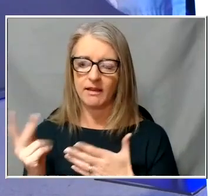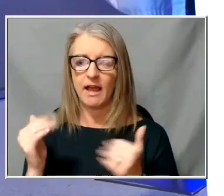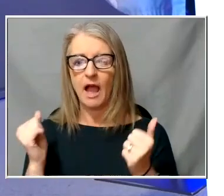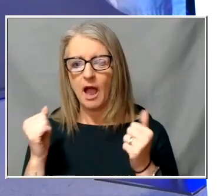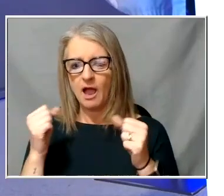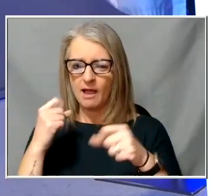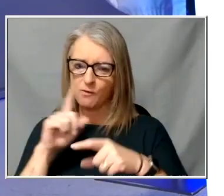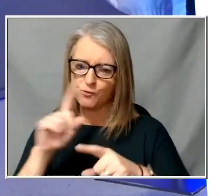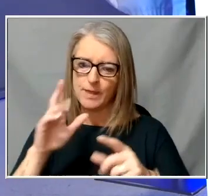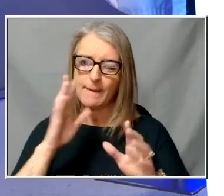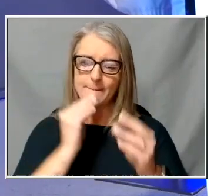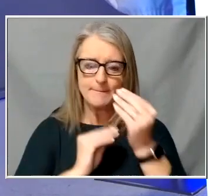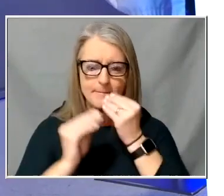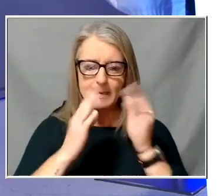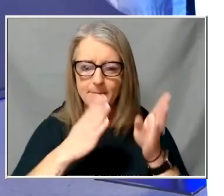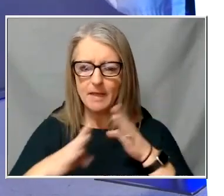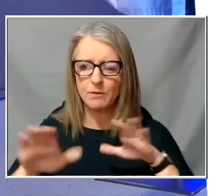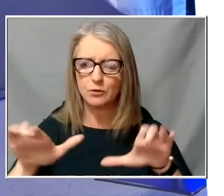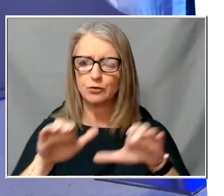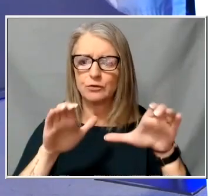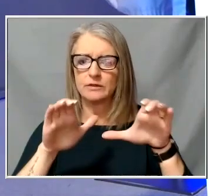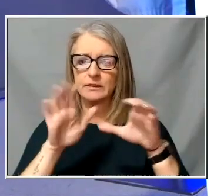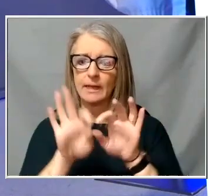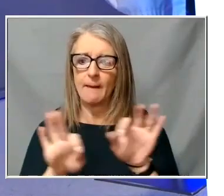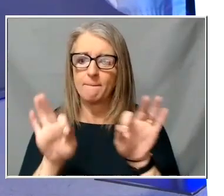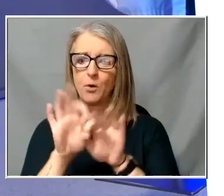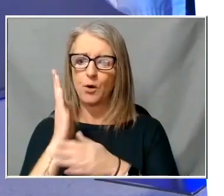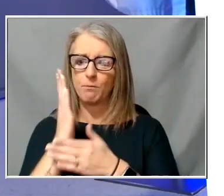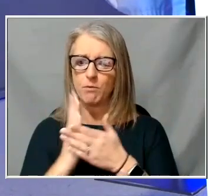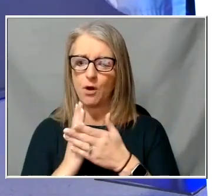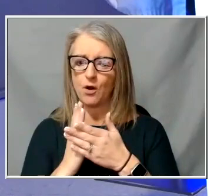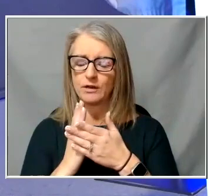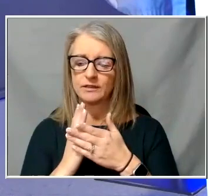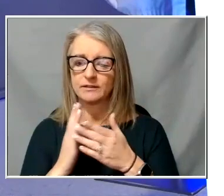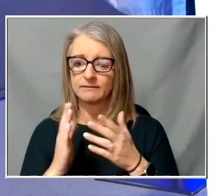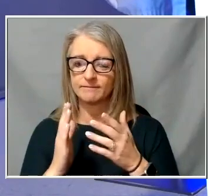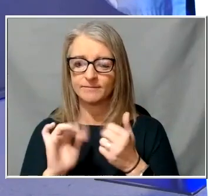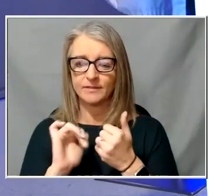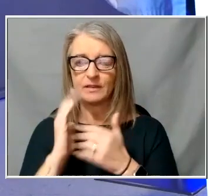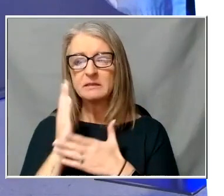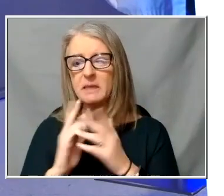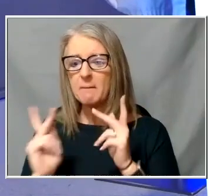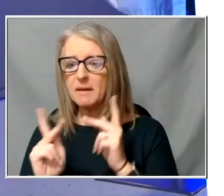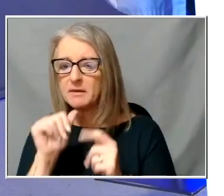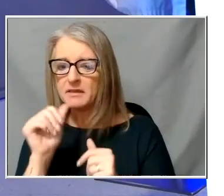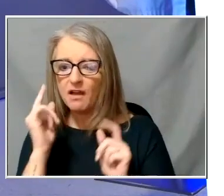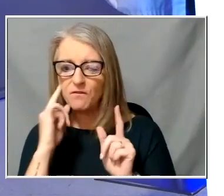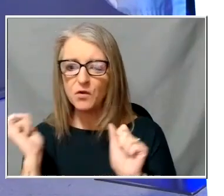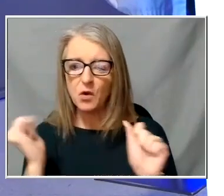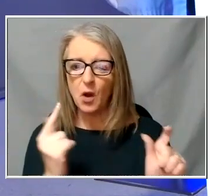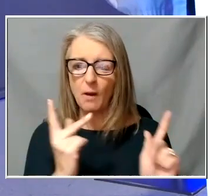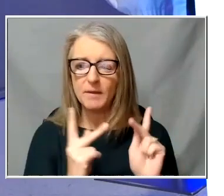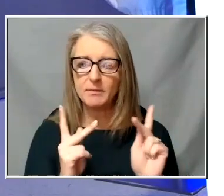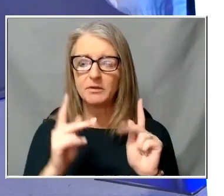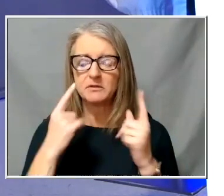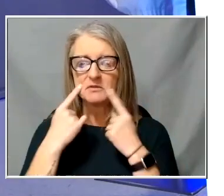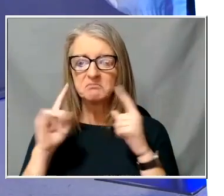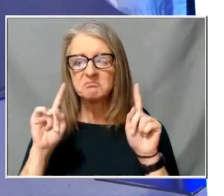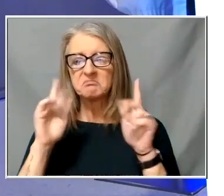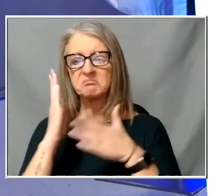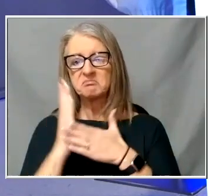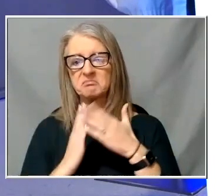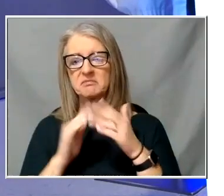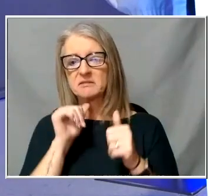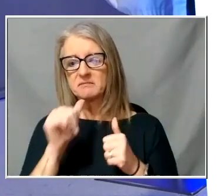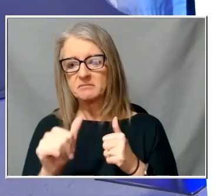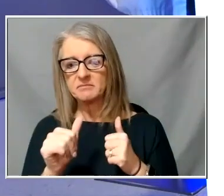meal plan and I'm going to do all this. Is that an important part of it, or is that just for some people and not for everyone? And if it's successful for you, go for it. If not,